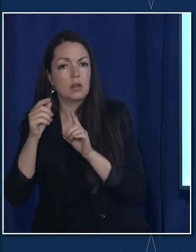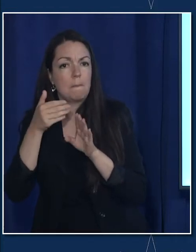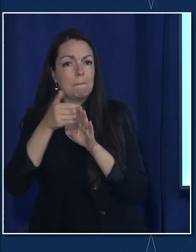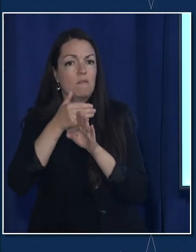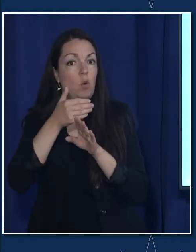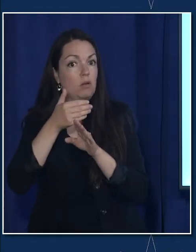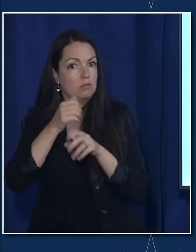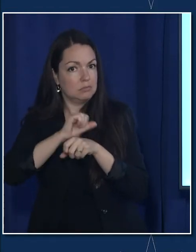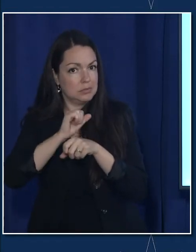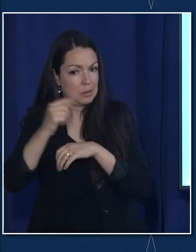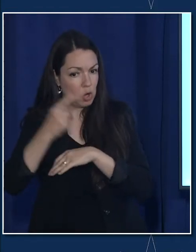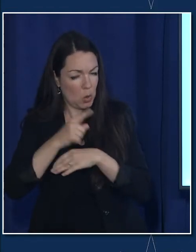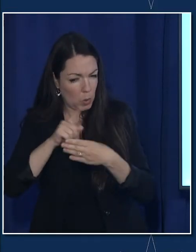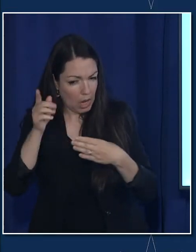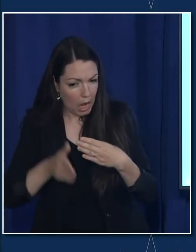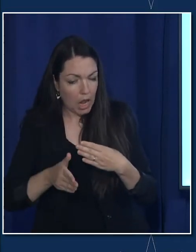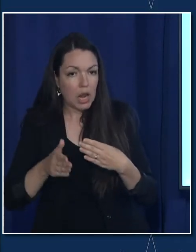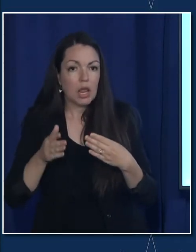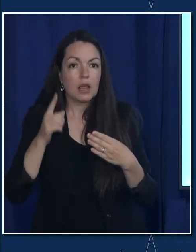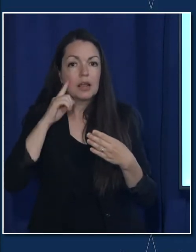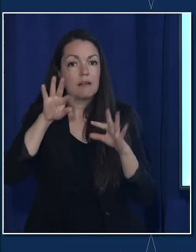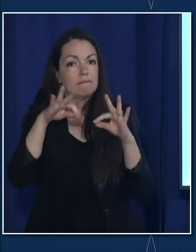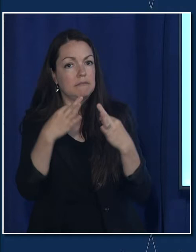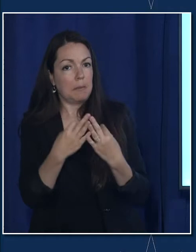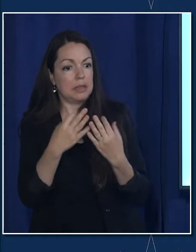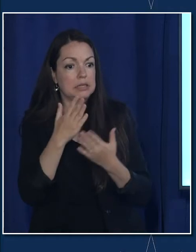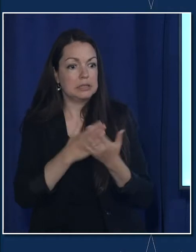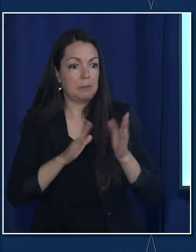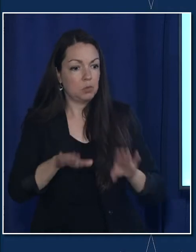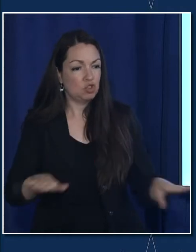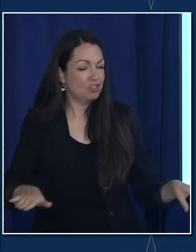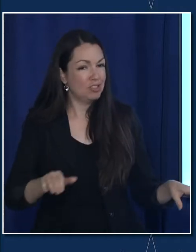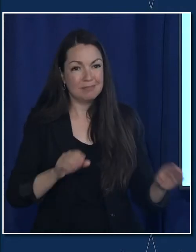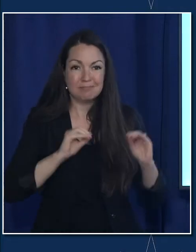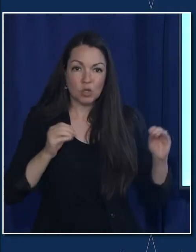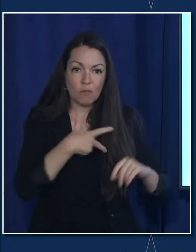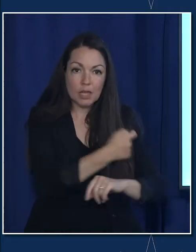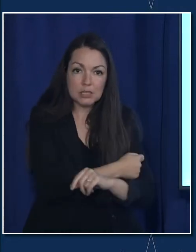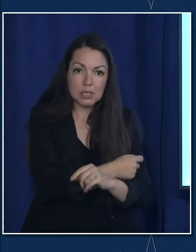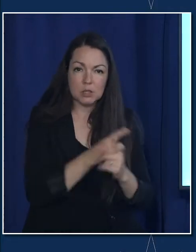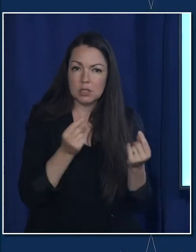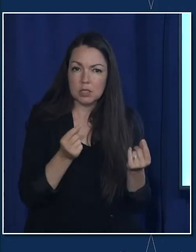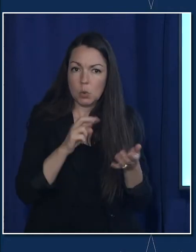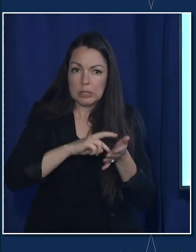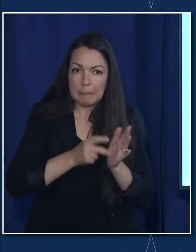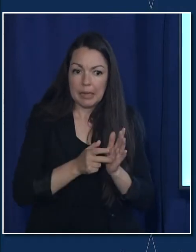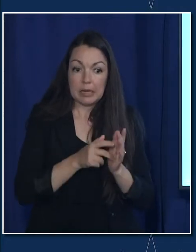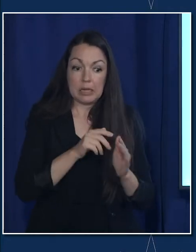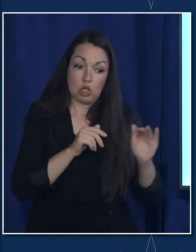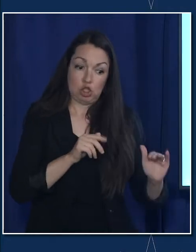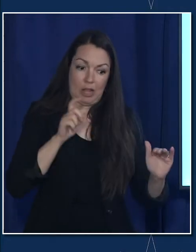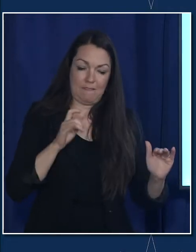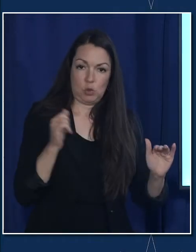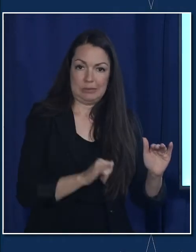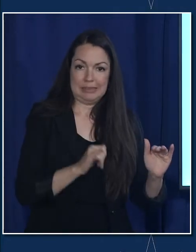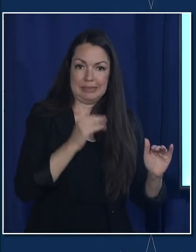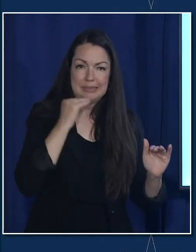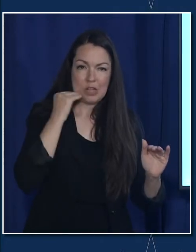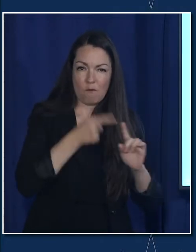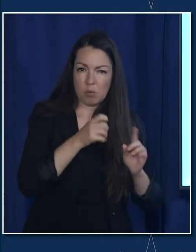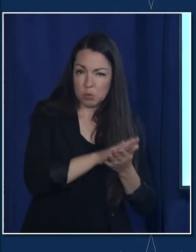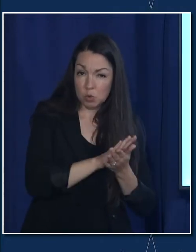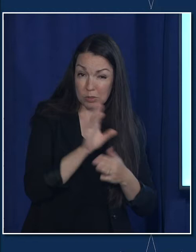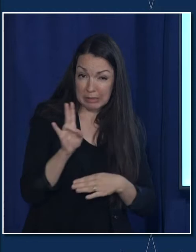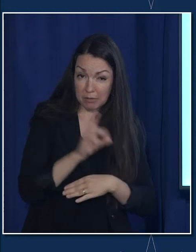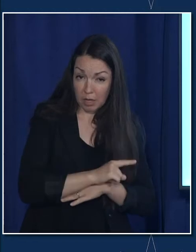Day weekend. What does this mean for families with unvaccinated children? Does that mean that your child needs to stay home from school for 7 days? So